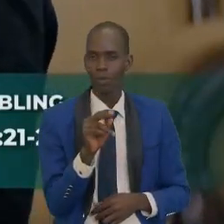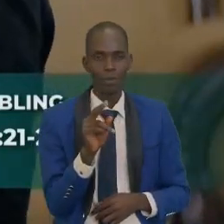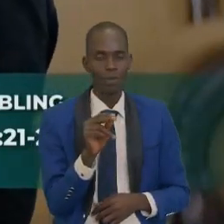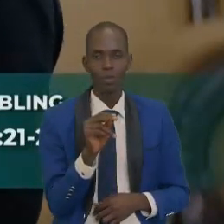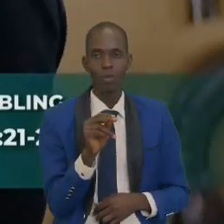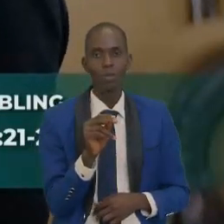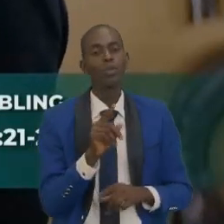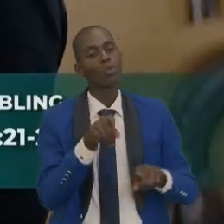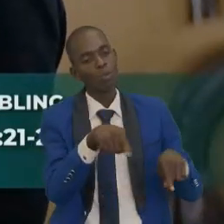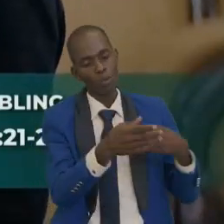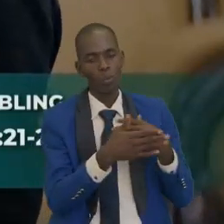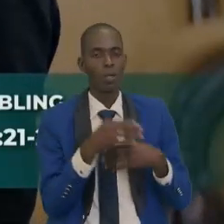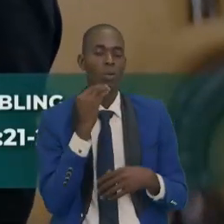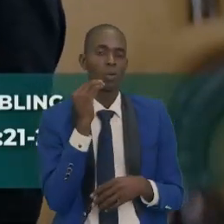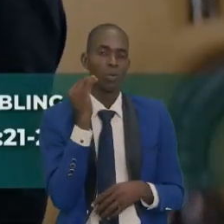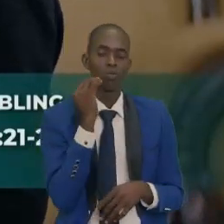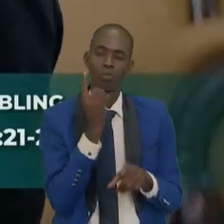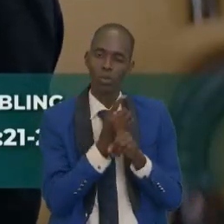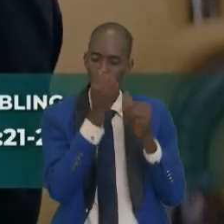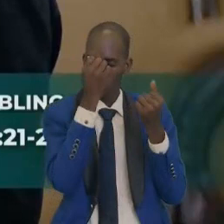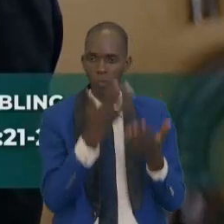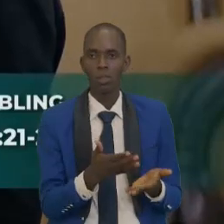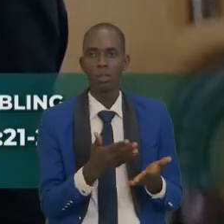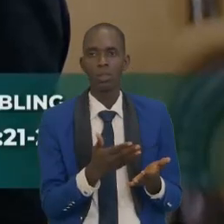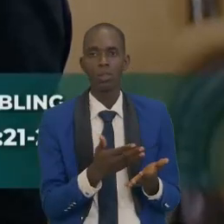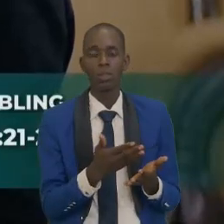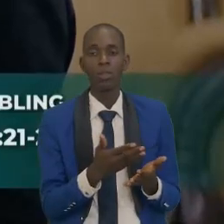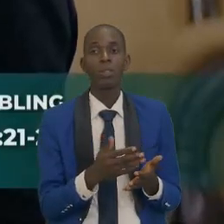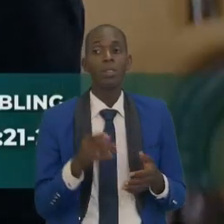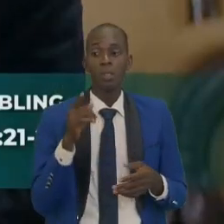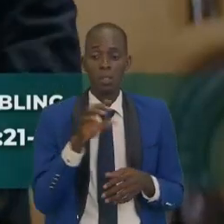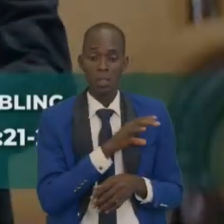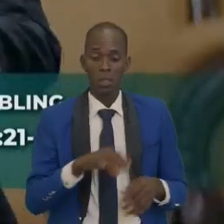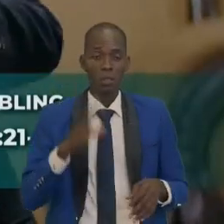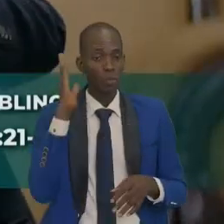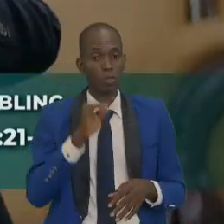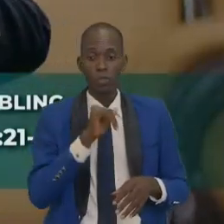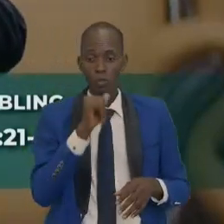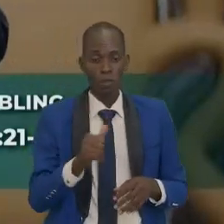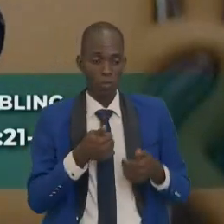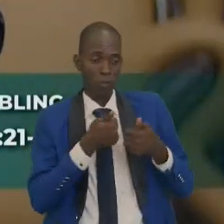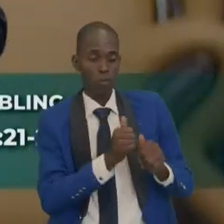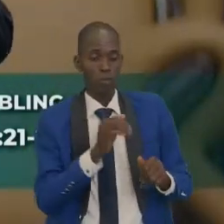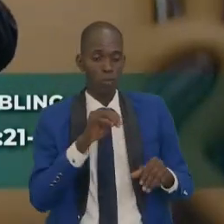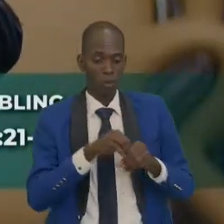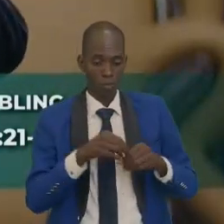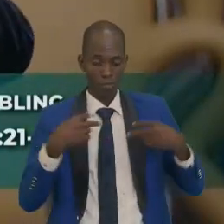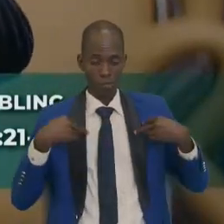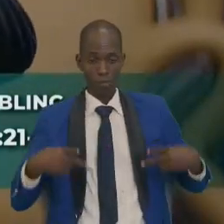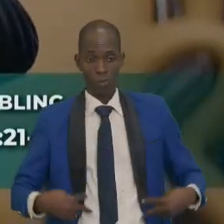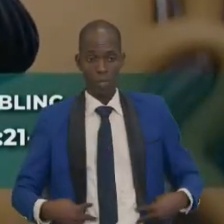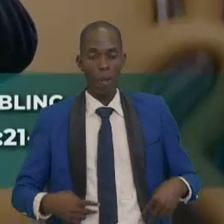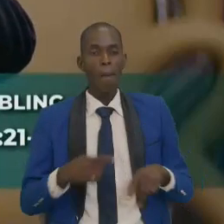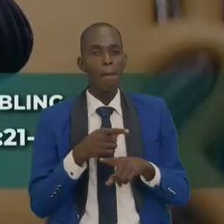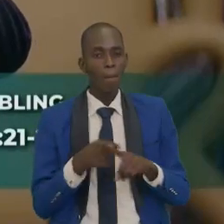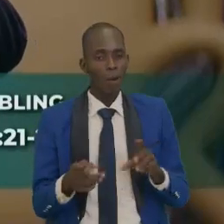go back home it's not going to physically follow you if you believe is the